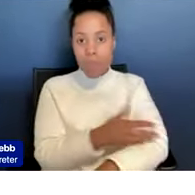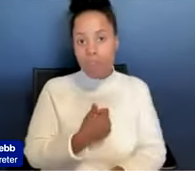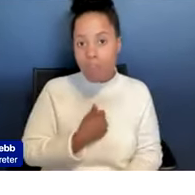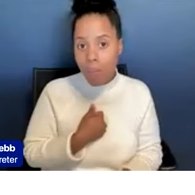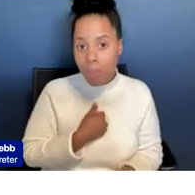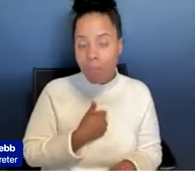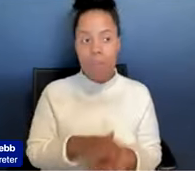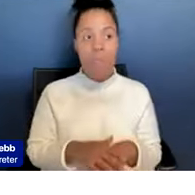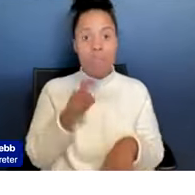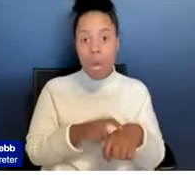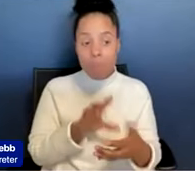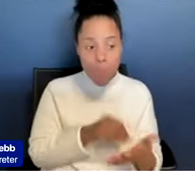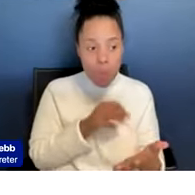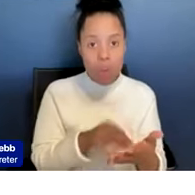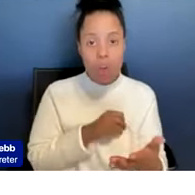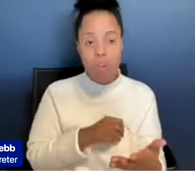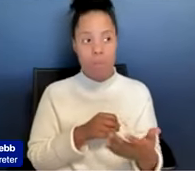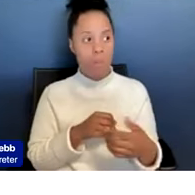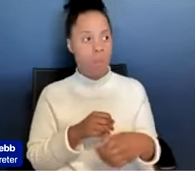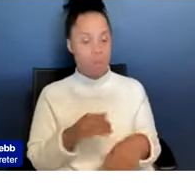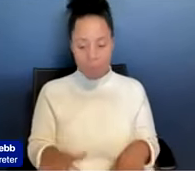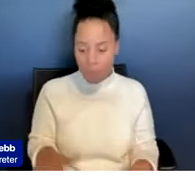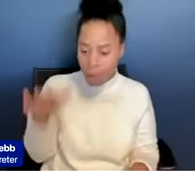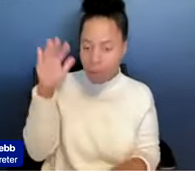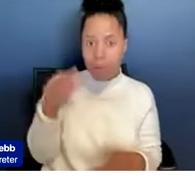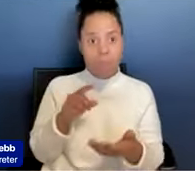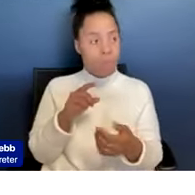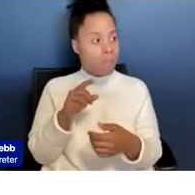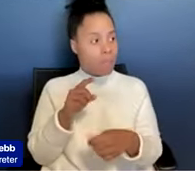children. And in this sense, solidarity and